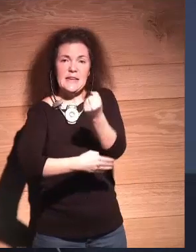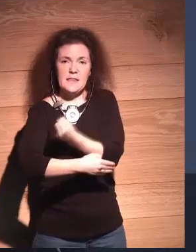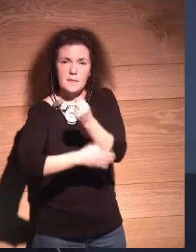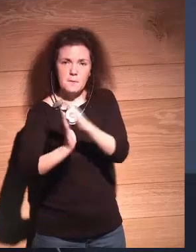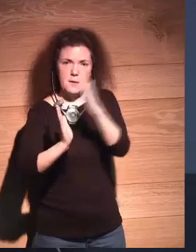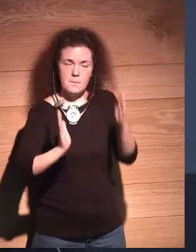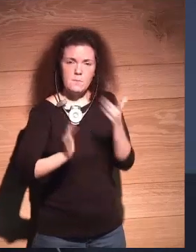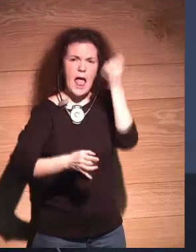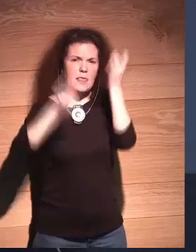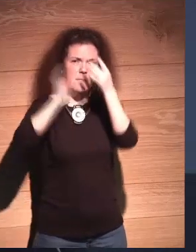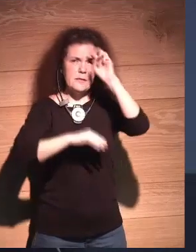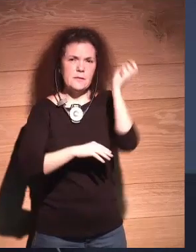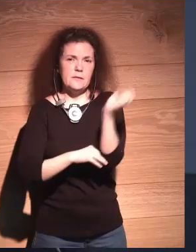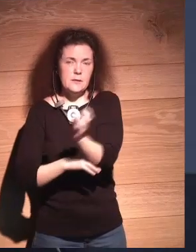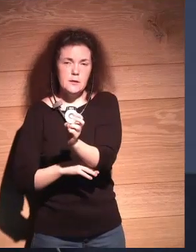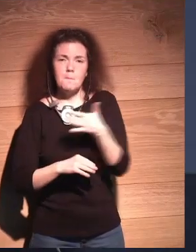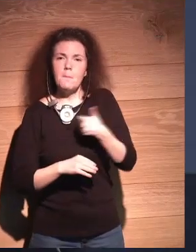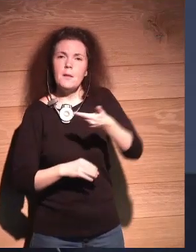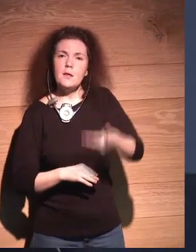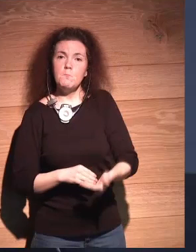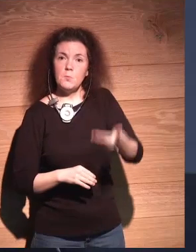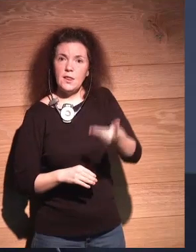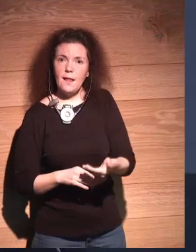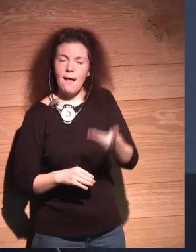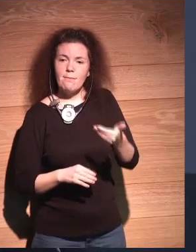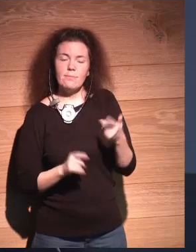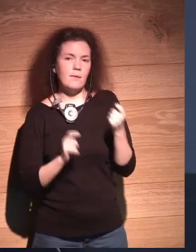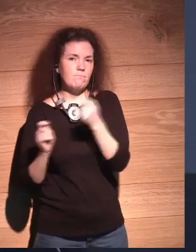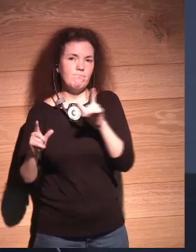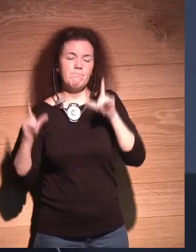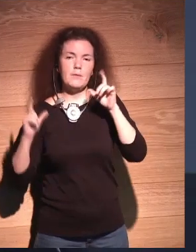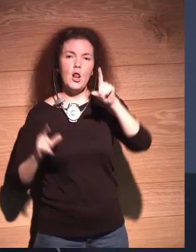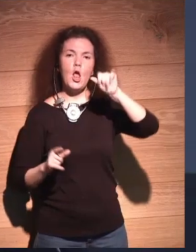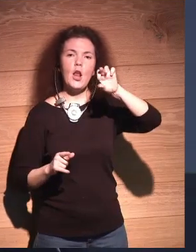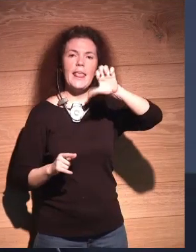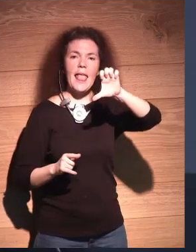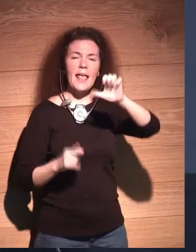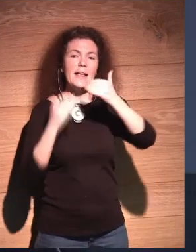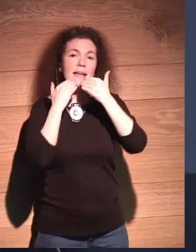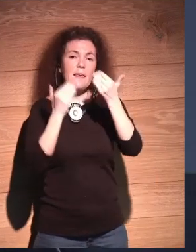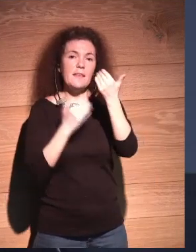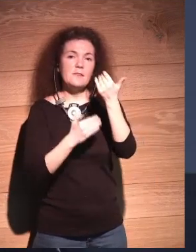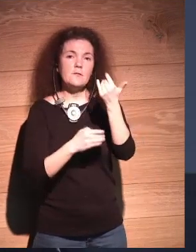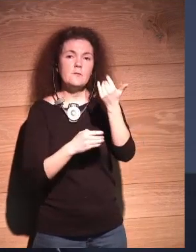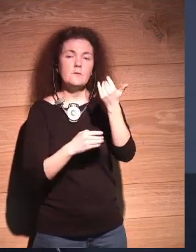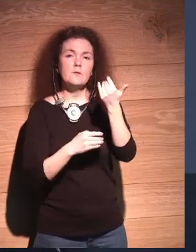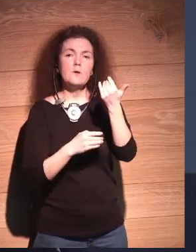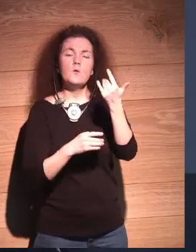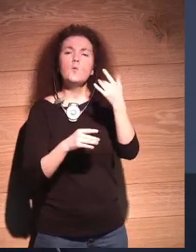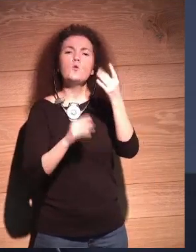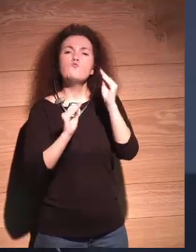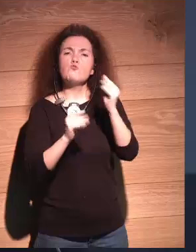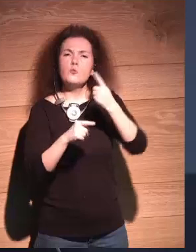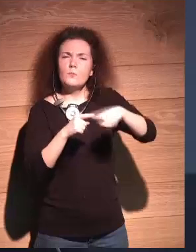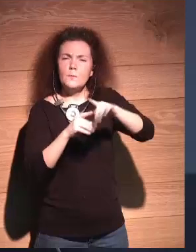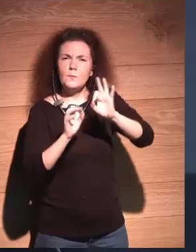be on until the 3rd of December with plenty of activities. And Laurie Anderson has a key role in this festival through one of